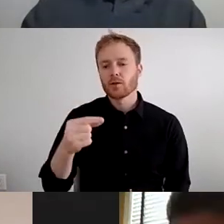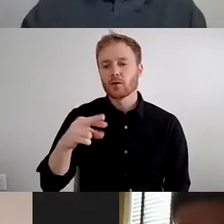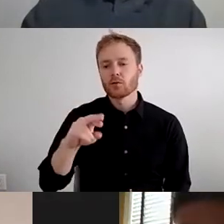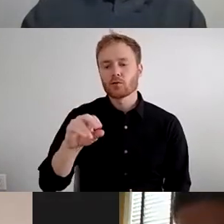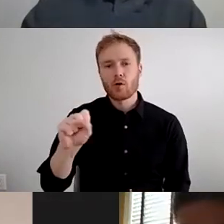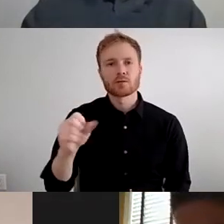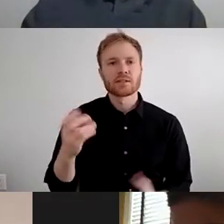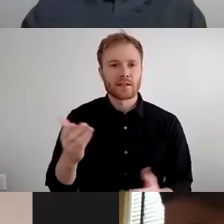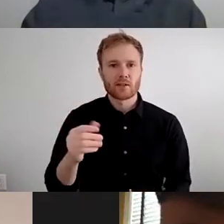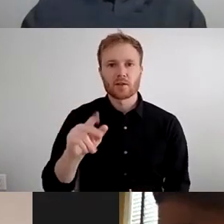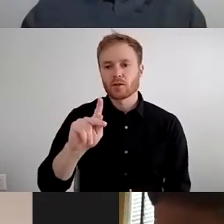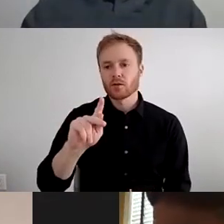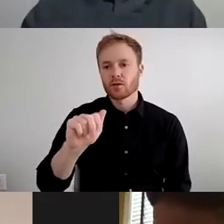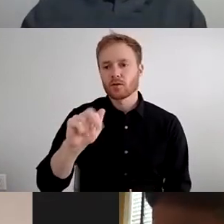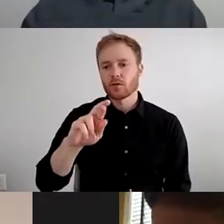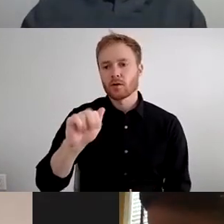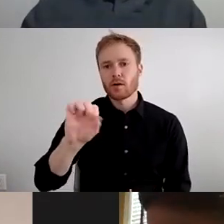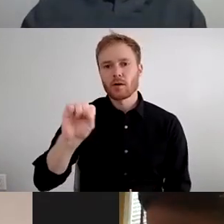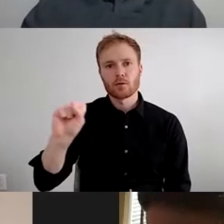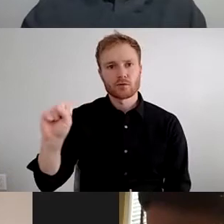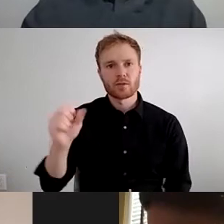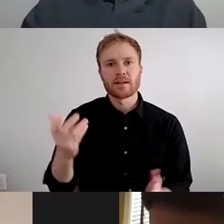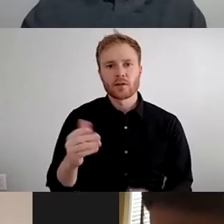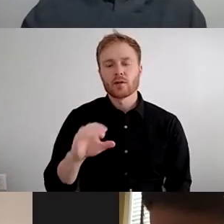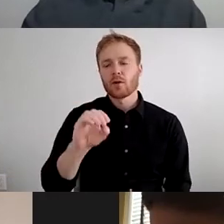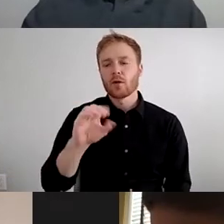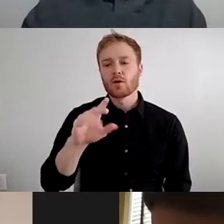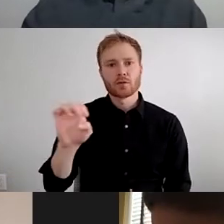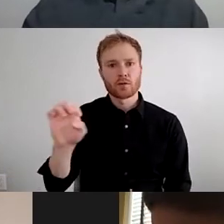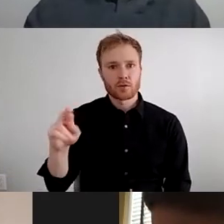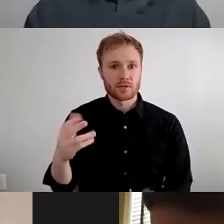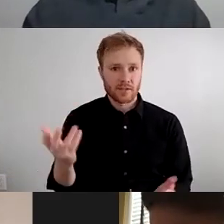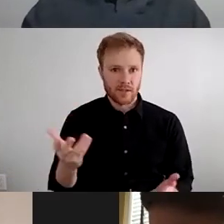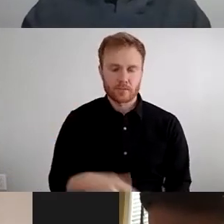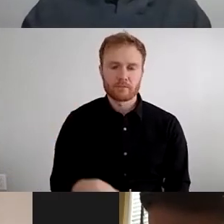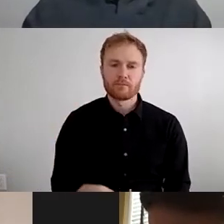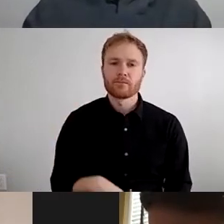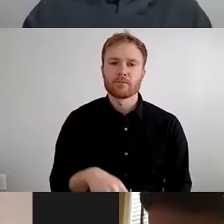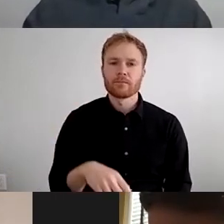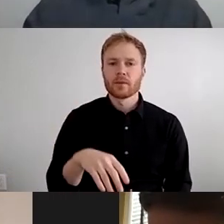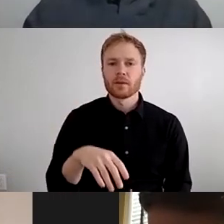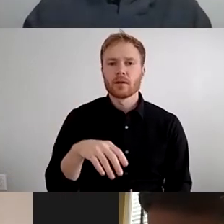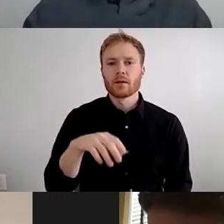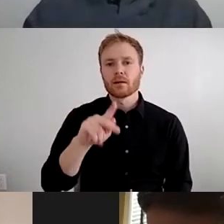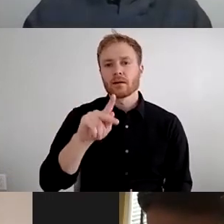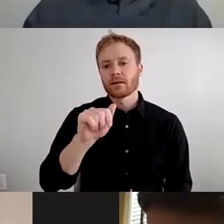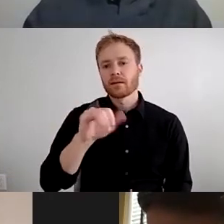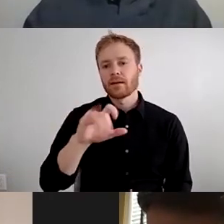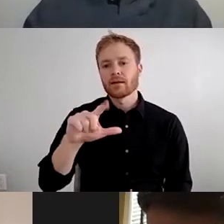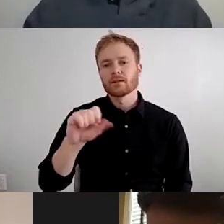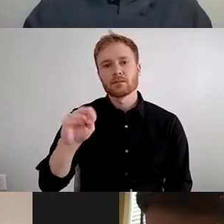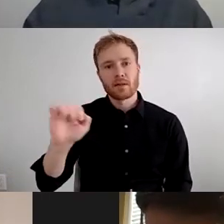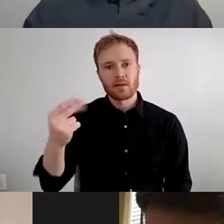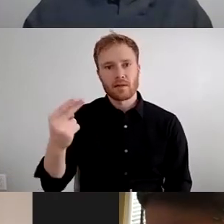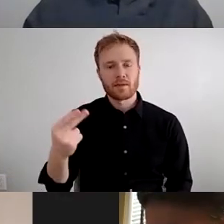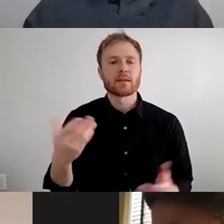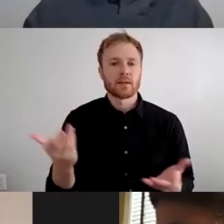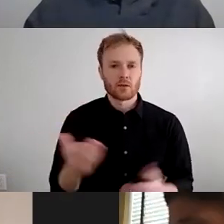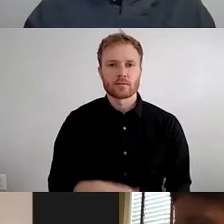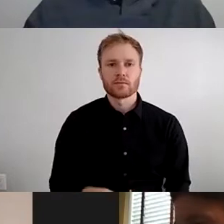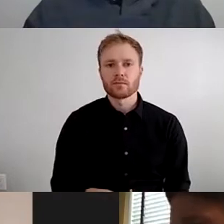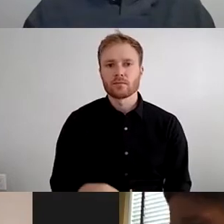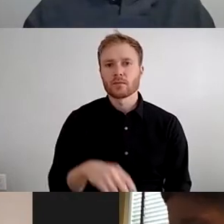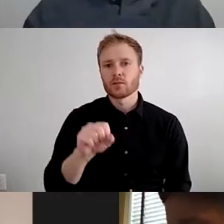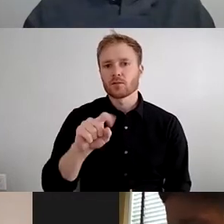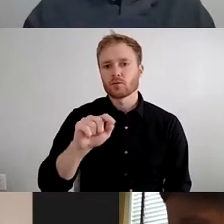Krause. Here. Mr. O'Connor. Here. Mrs. Kell Smith. Here. Ms.